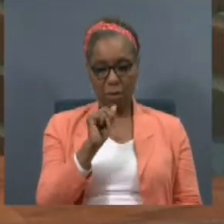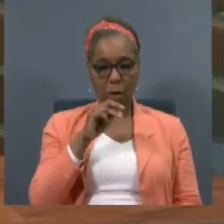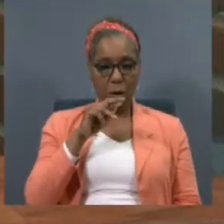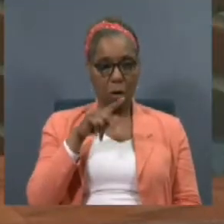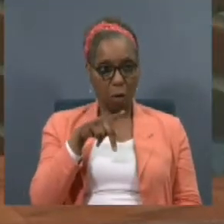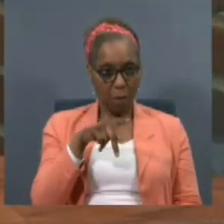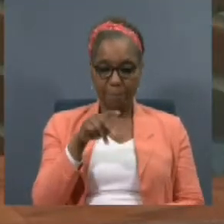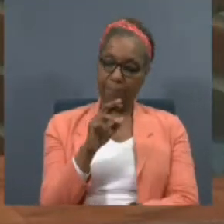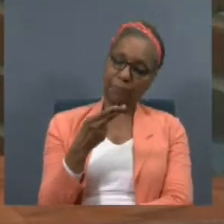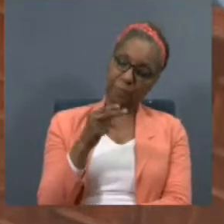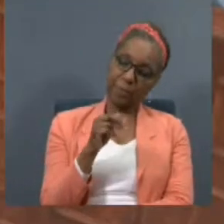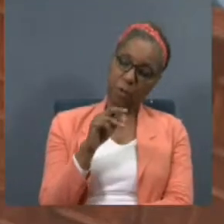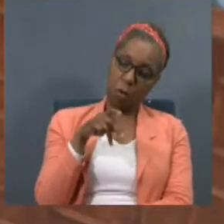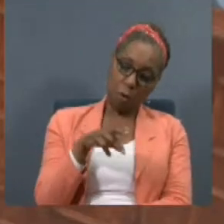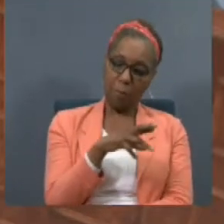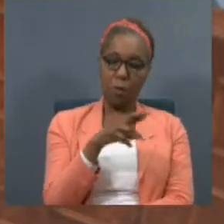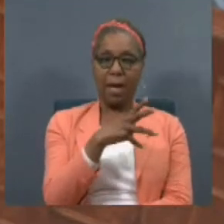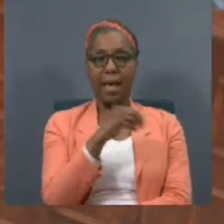city limits?